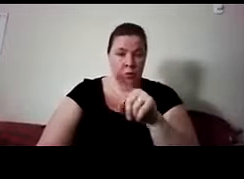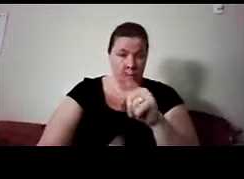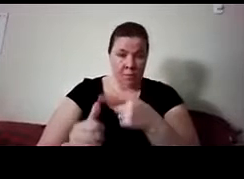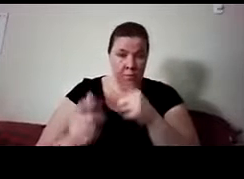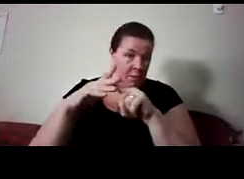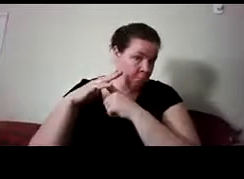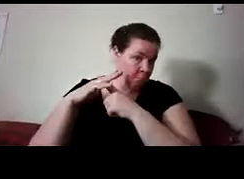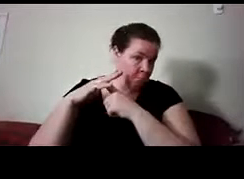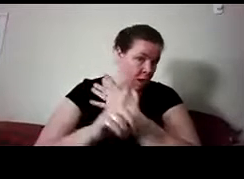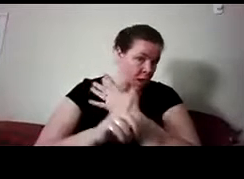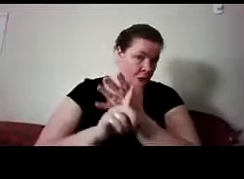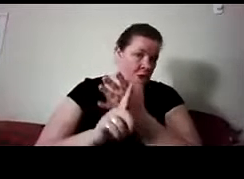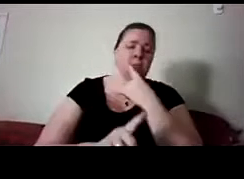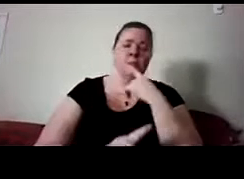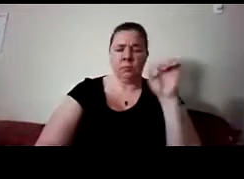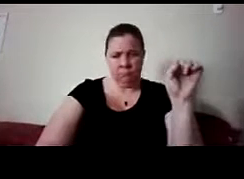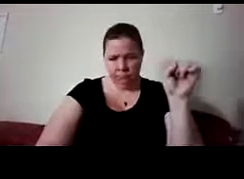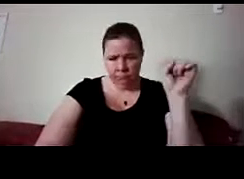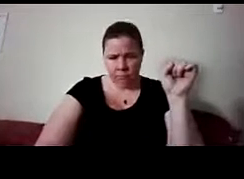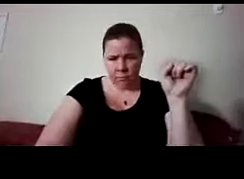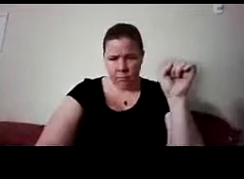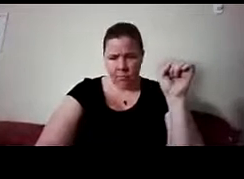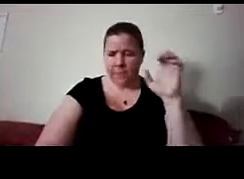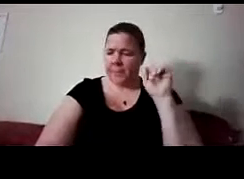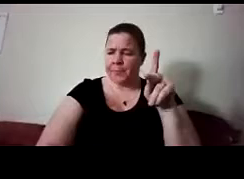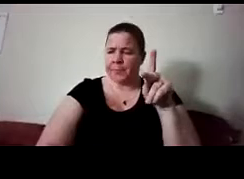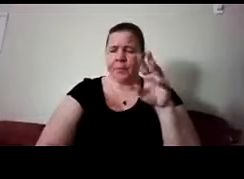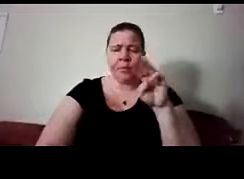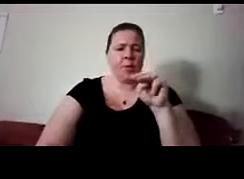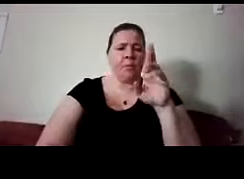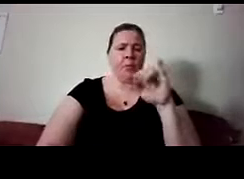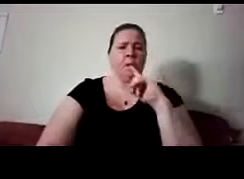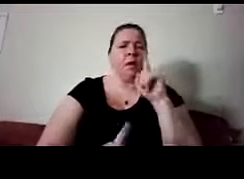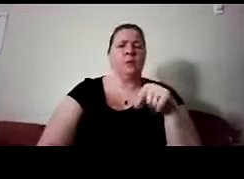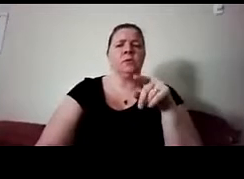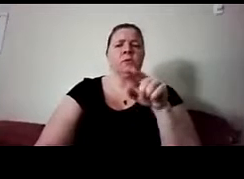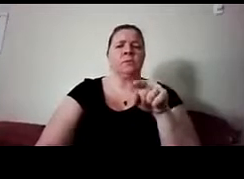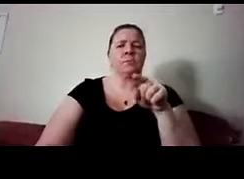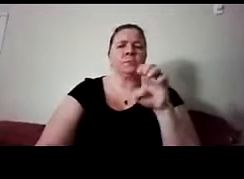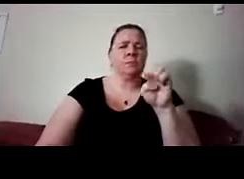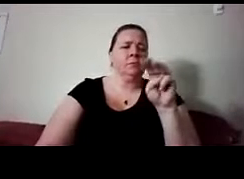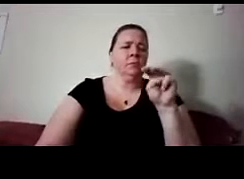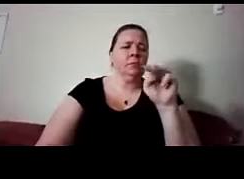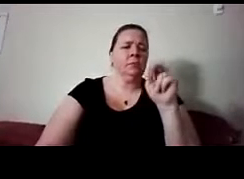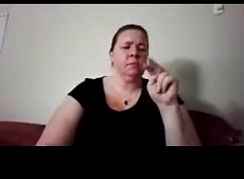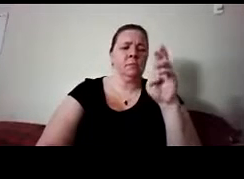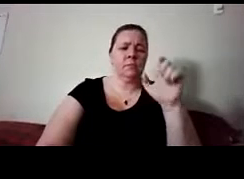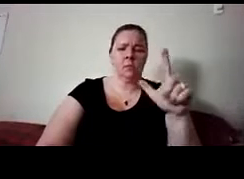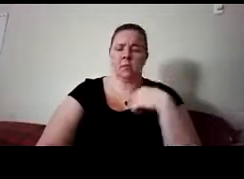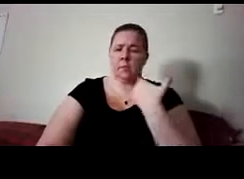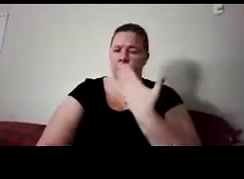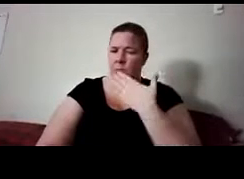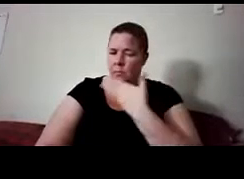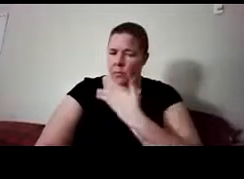beginning? Yes. Okay. All right, Marina, go ahead and answer. Yes, Emmanuel, welcome, and I'm really glad you asked